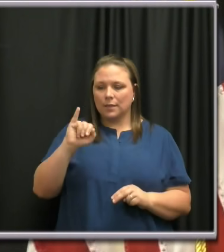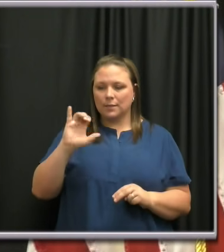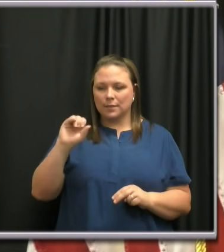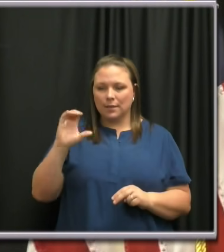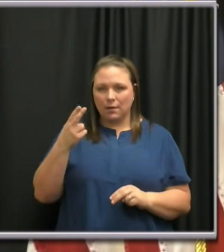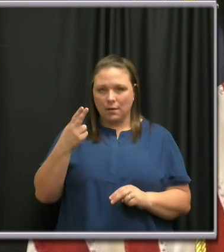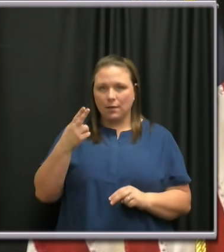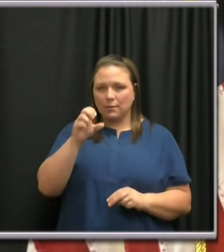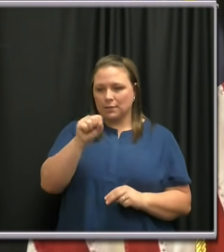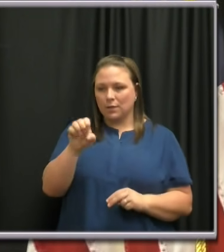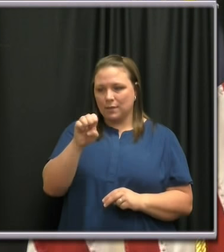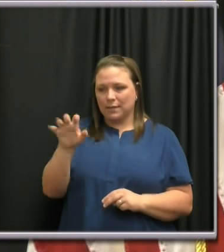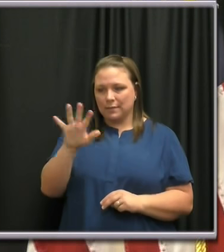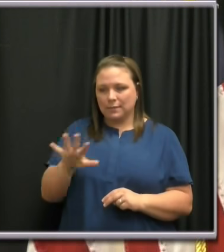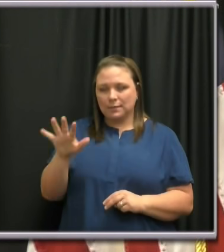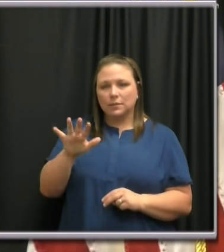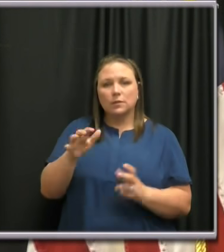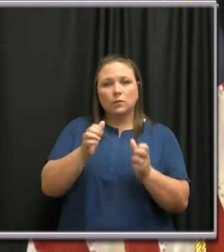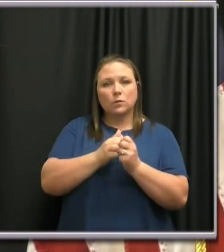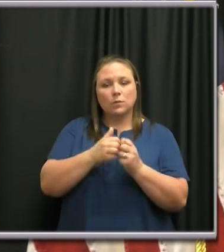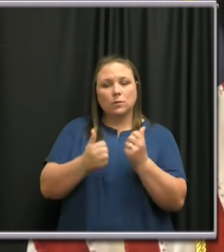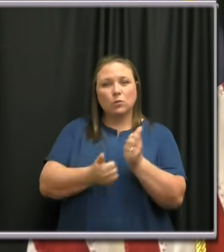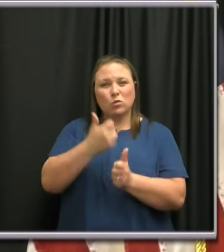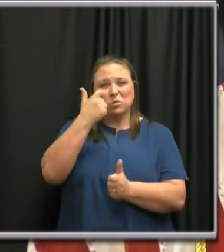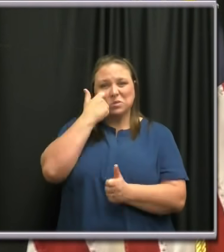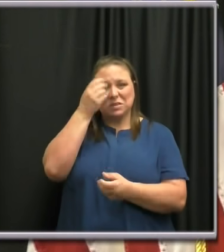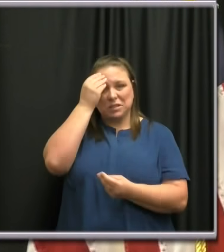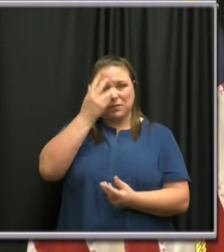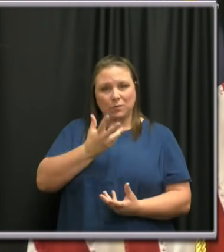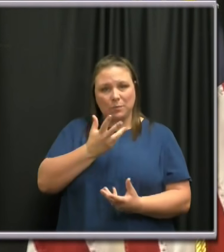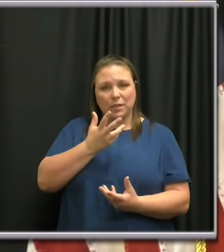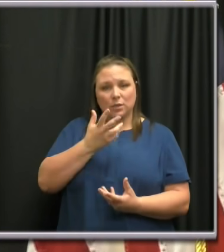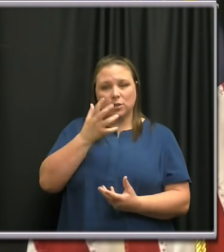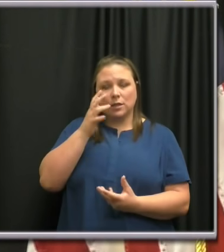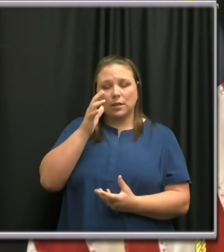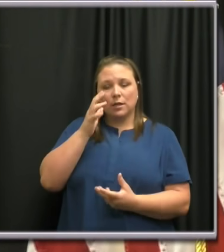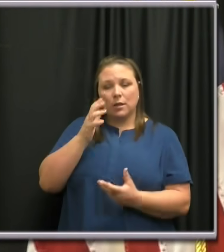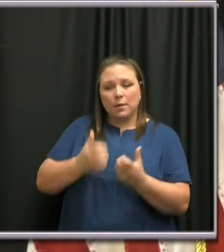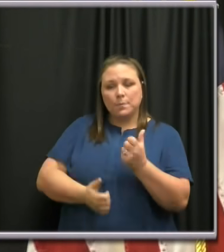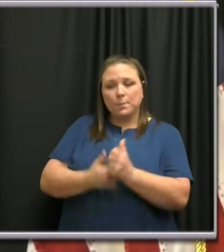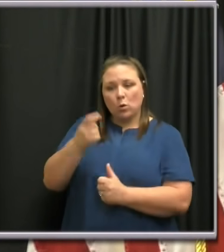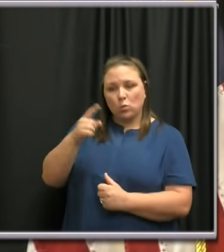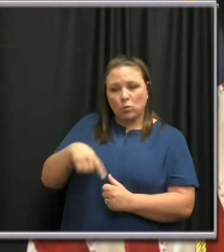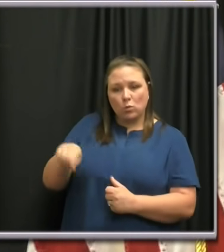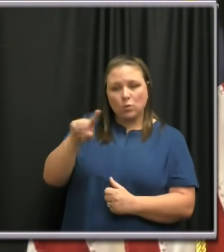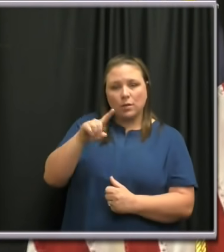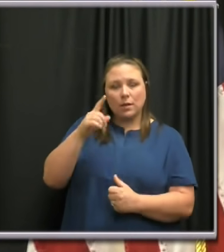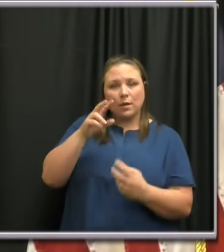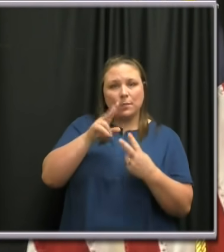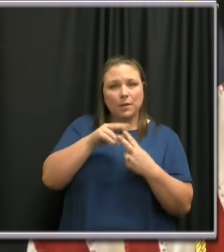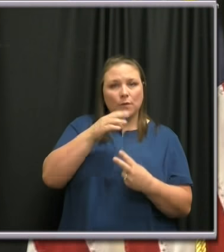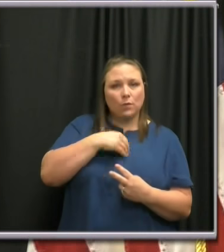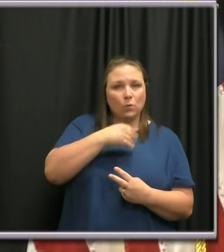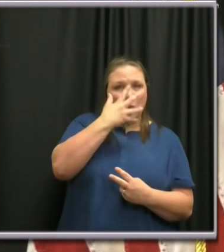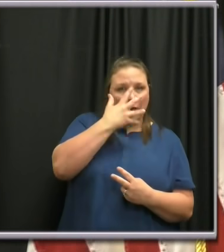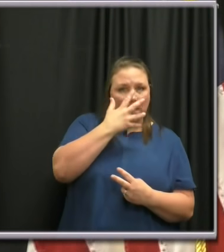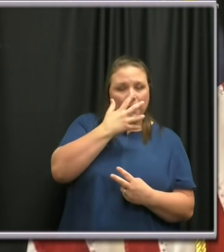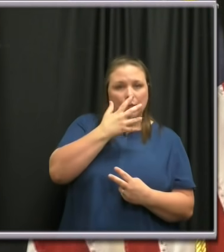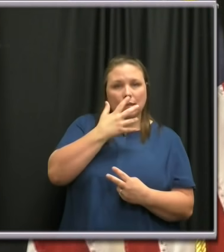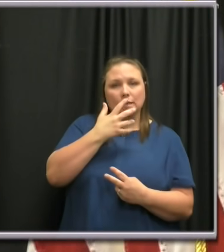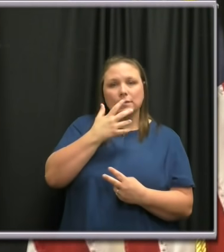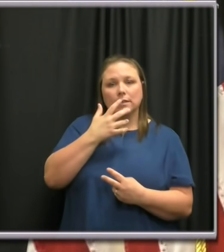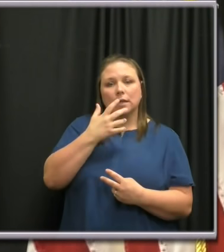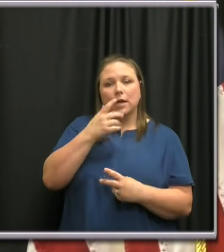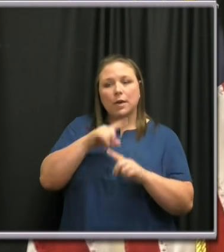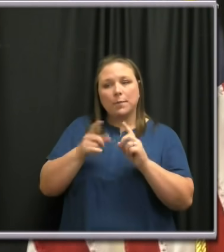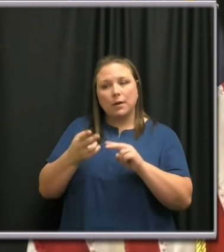area. With the latest information that we've received is that the vast majority are either white, Caucasian. However, there's an